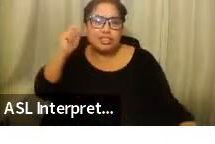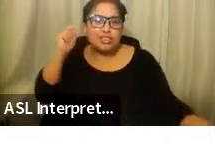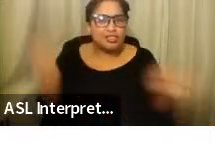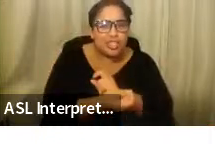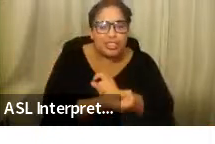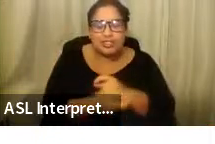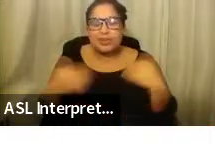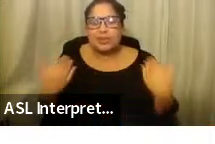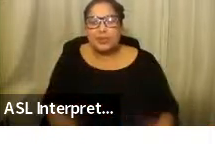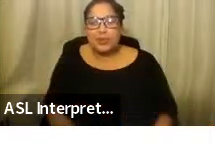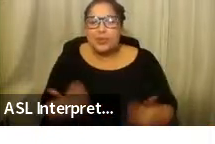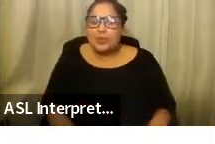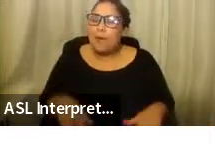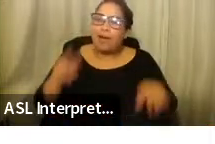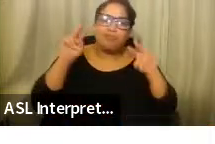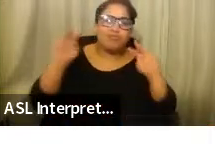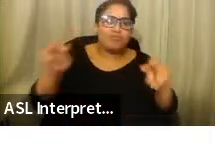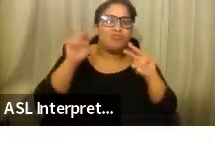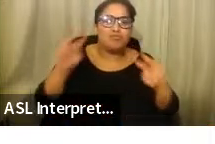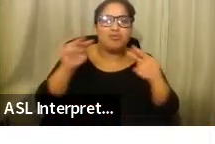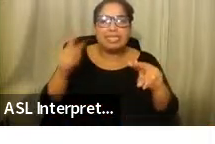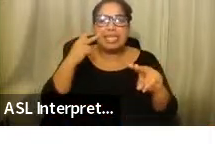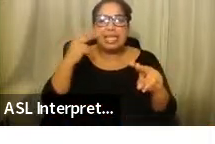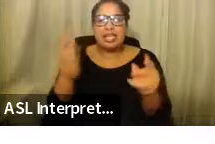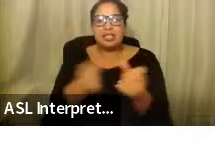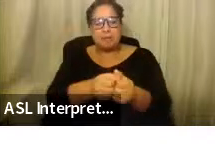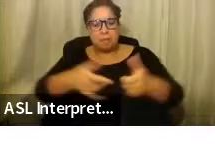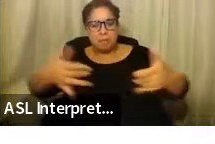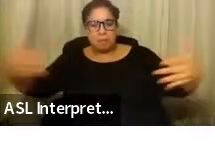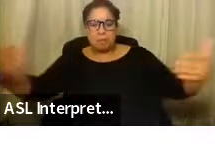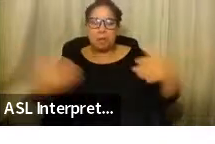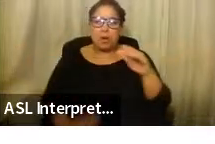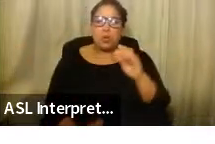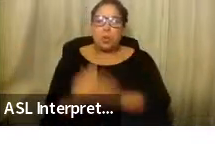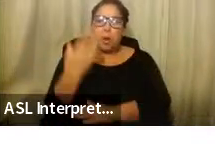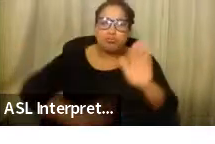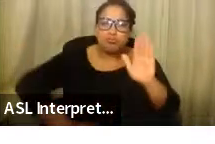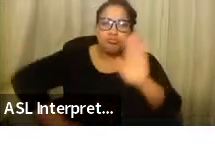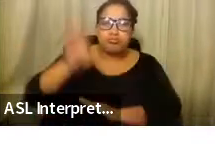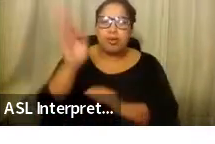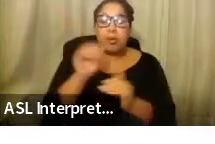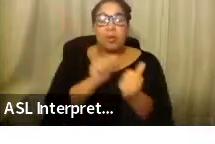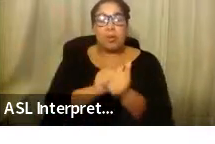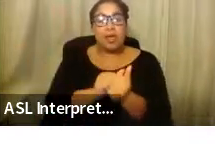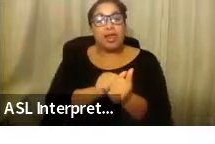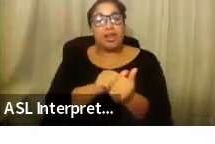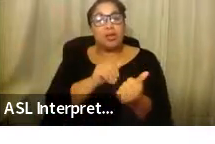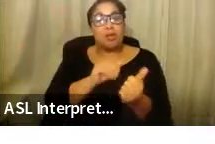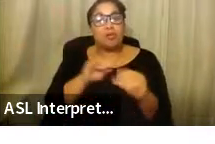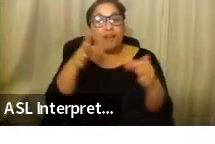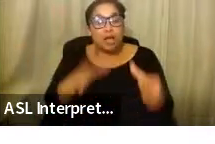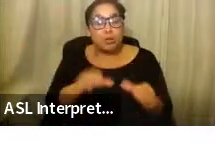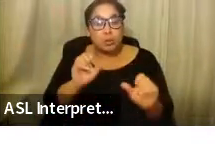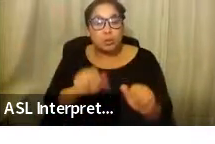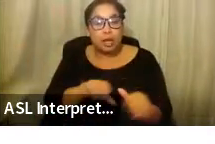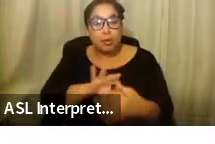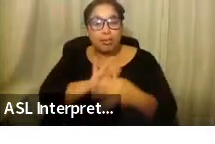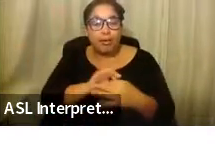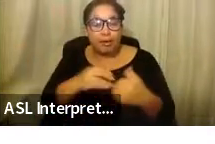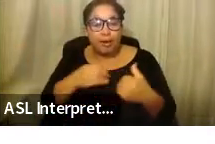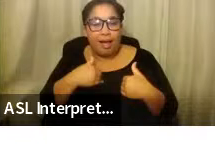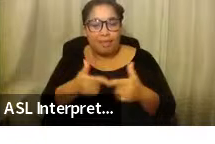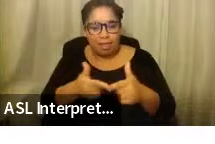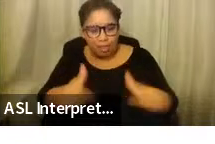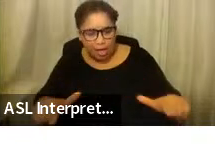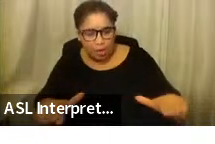wait to see this roll out with providers who can relate, have the language,